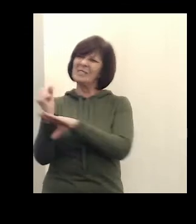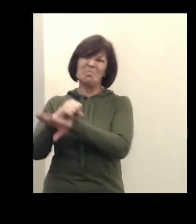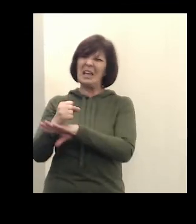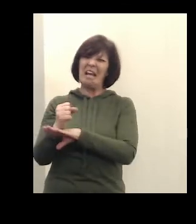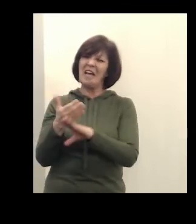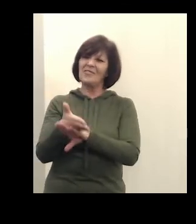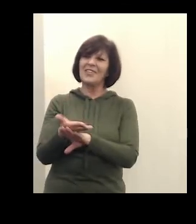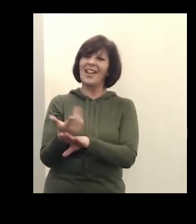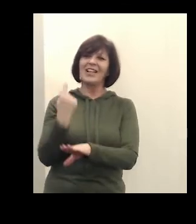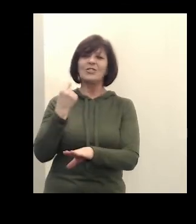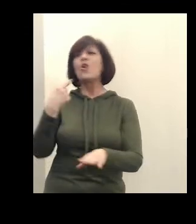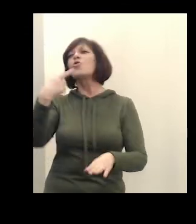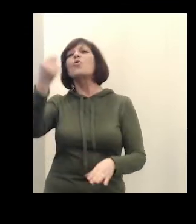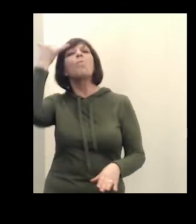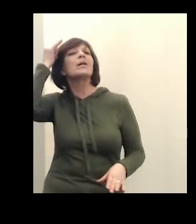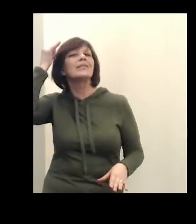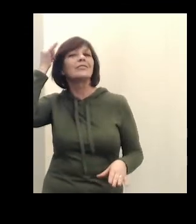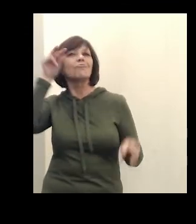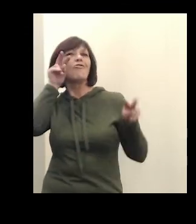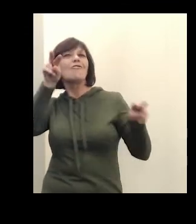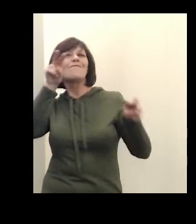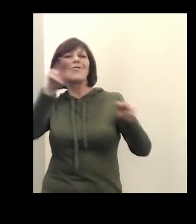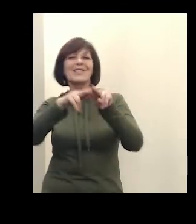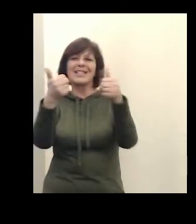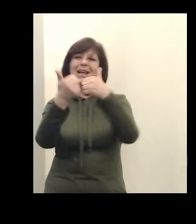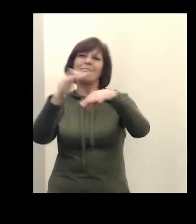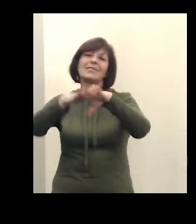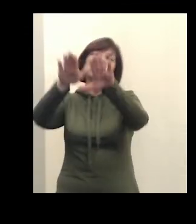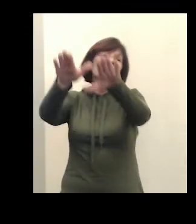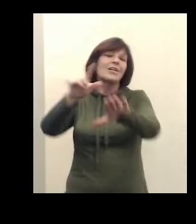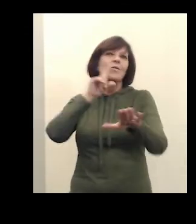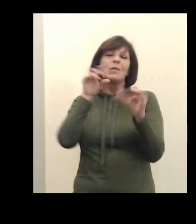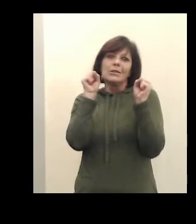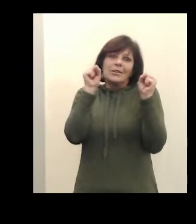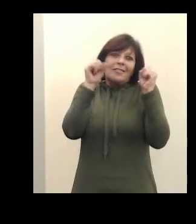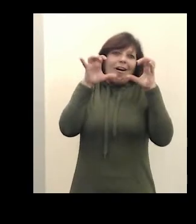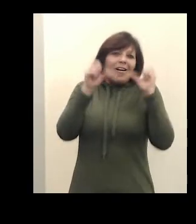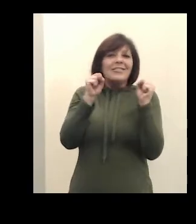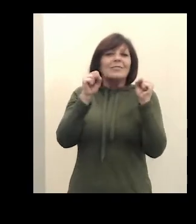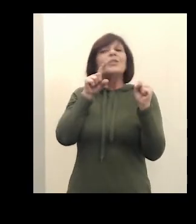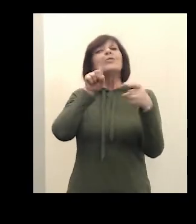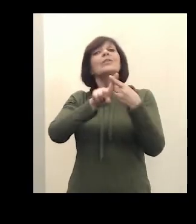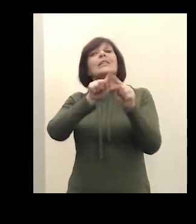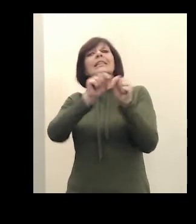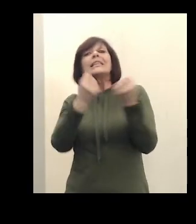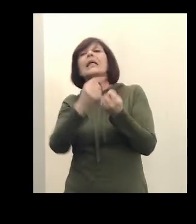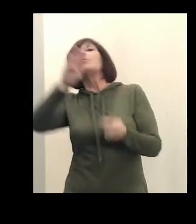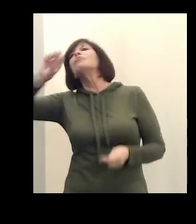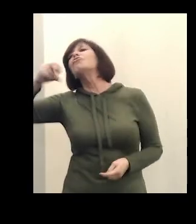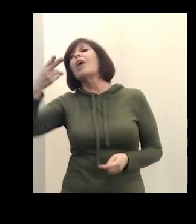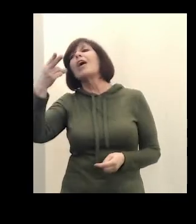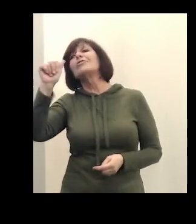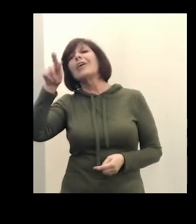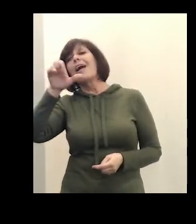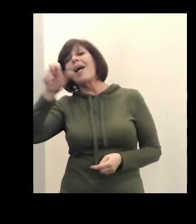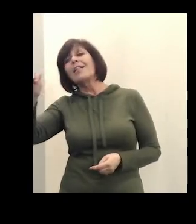go Bills. Looking forward to the game on Sunday. It's going to be awesome. So to the team, Josh Allen and everyone else, great job